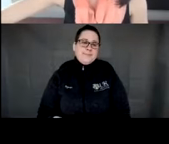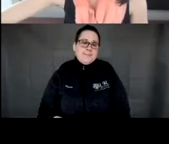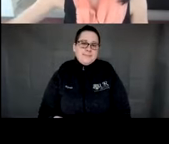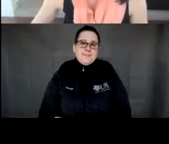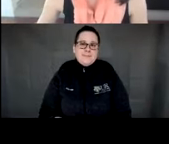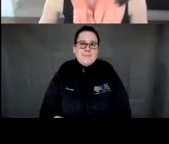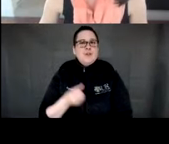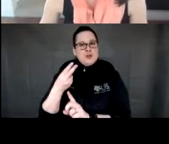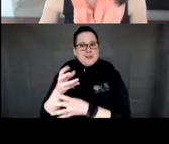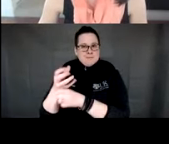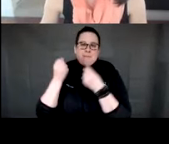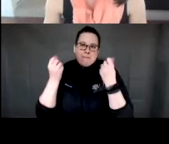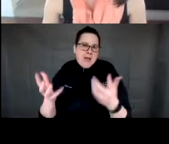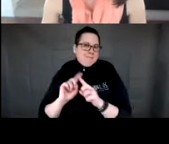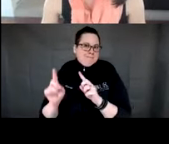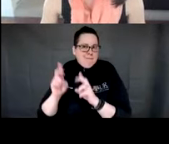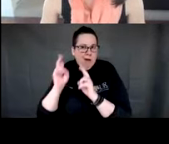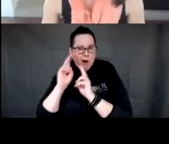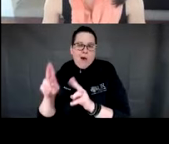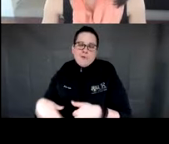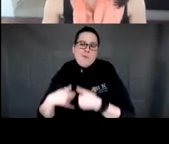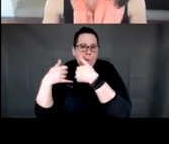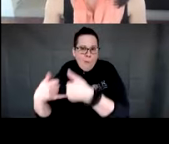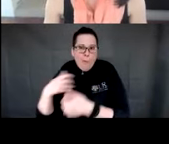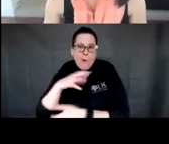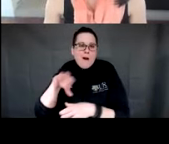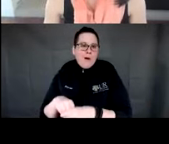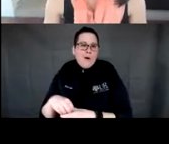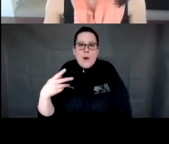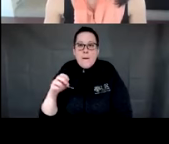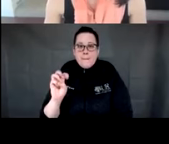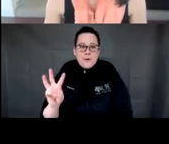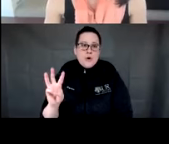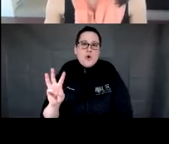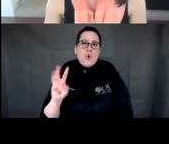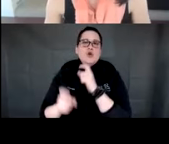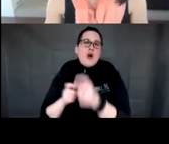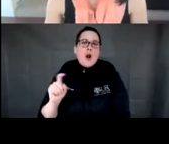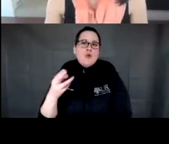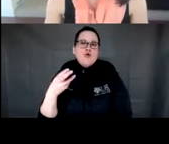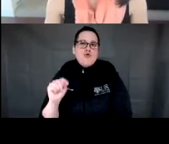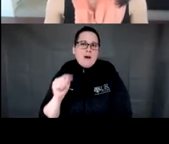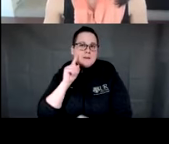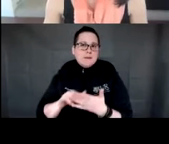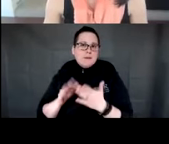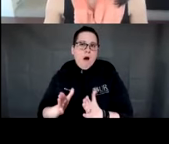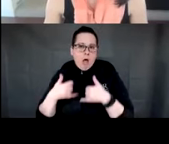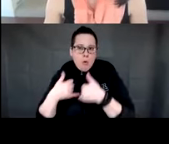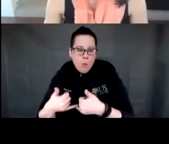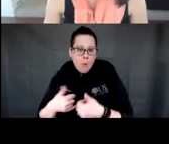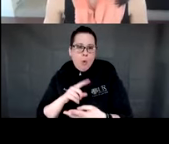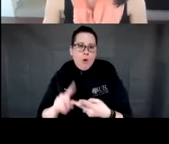She's the recipient of a number of honors and awards, including the Pew Charitable Trust Scholar Award,